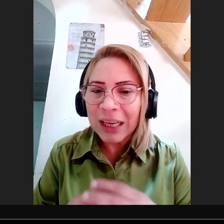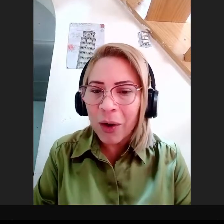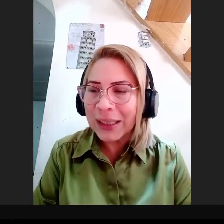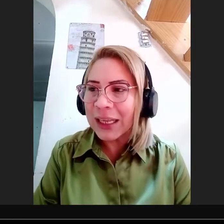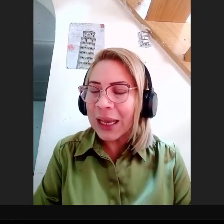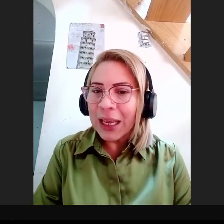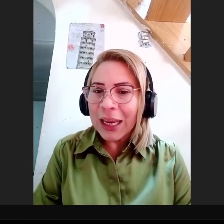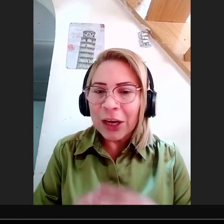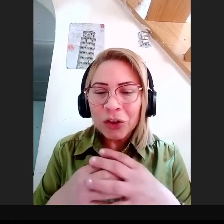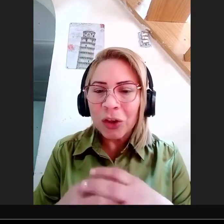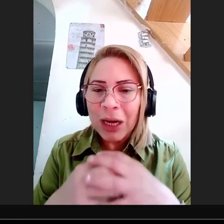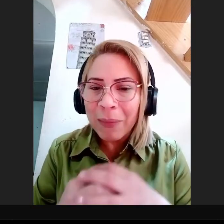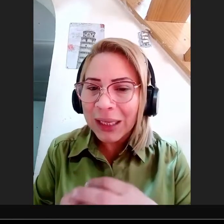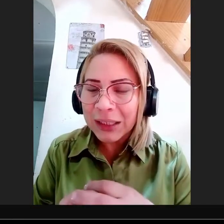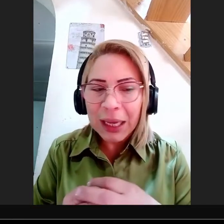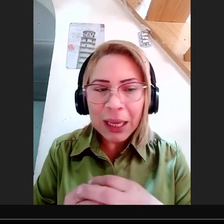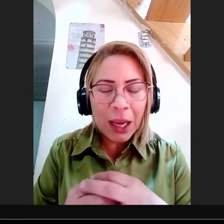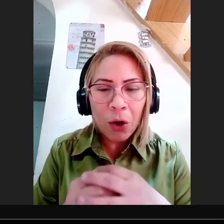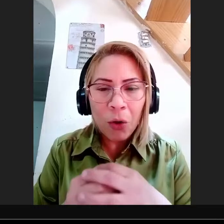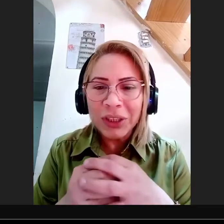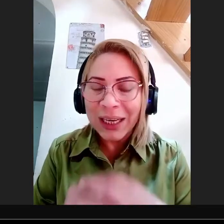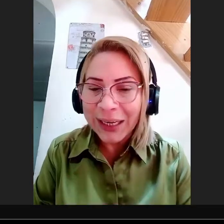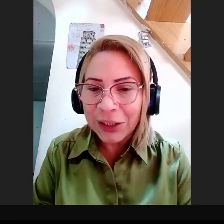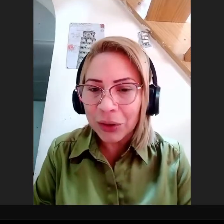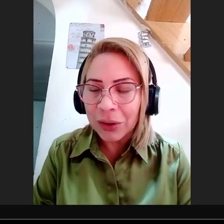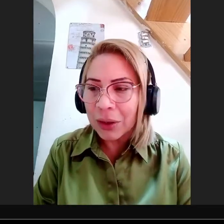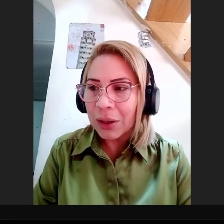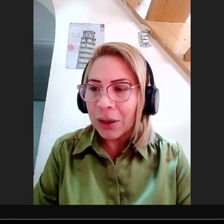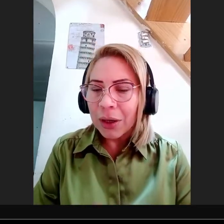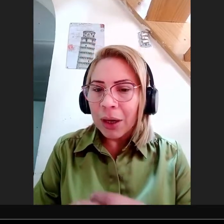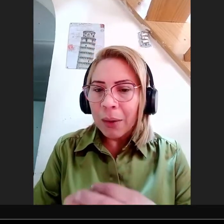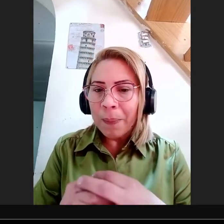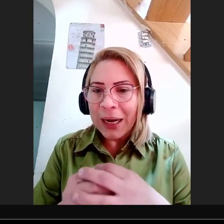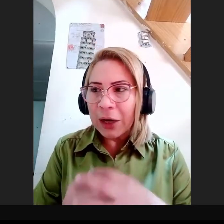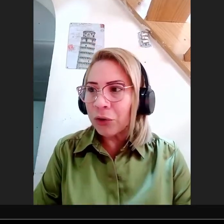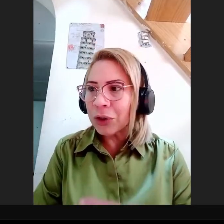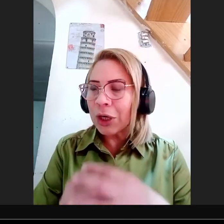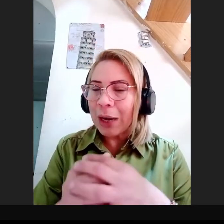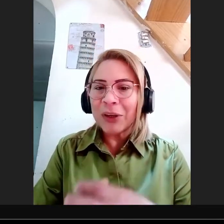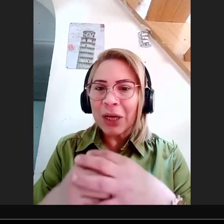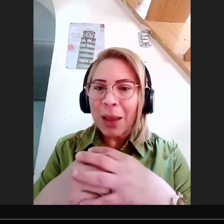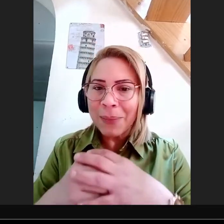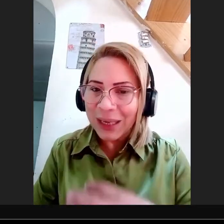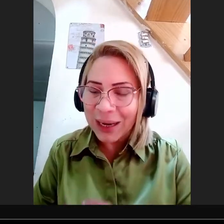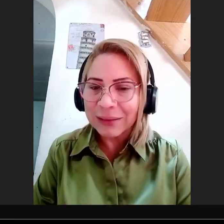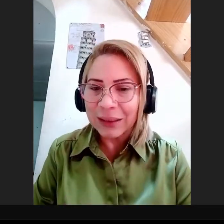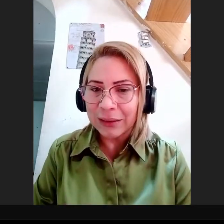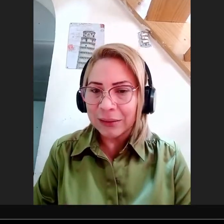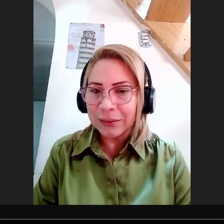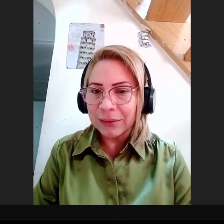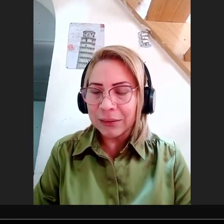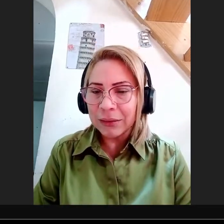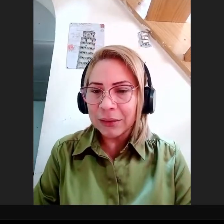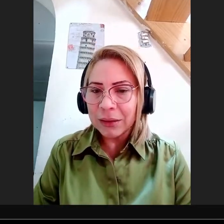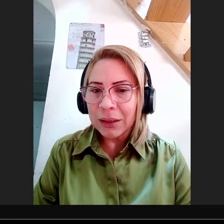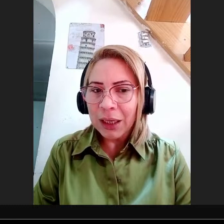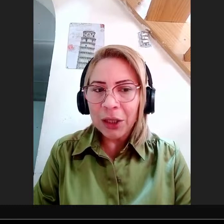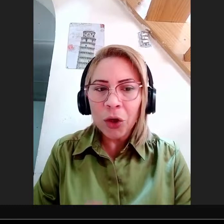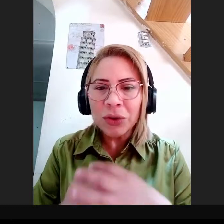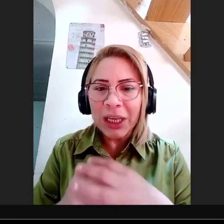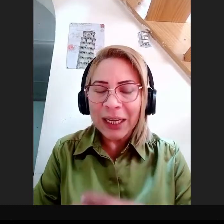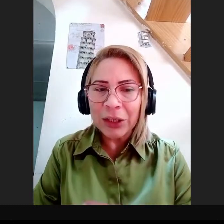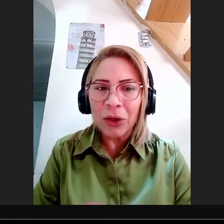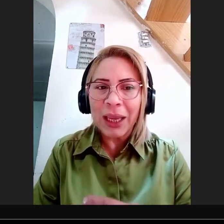to anyone out there that is interested in this, we should all realize that this is not only a crime